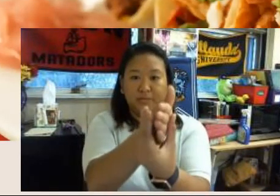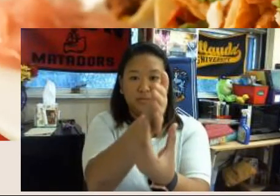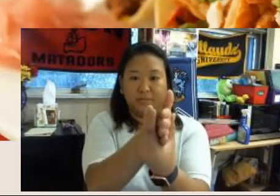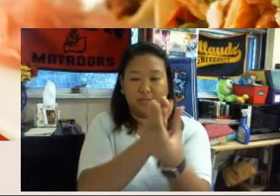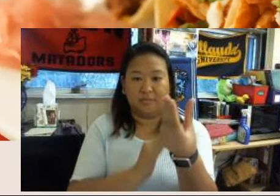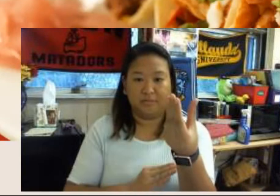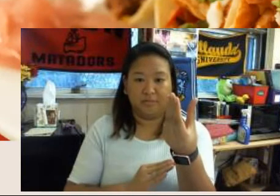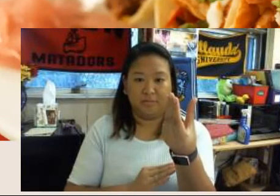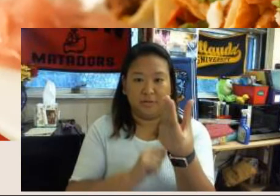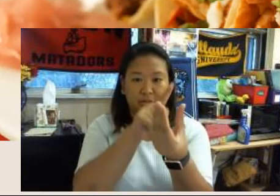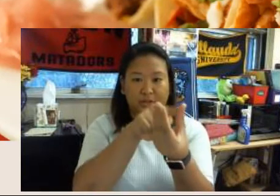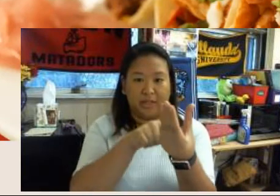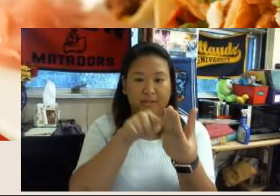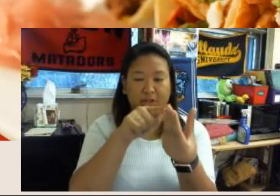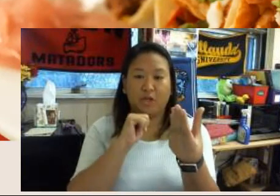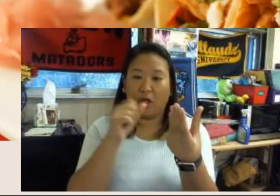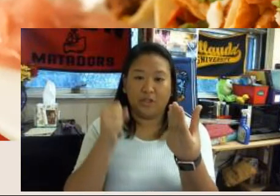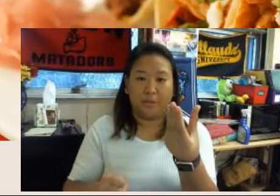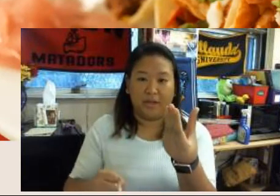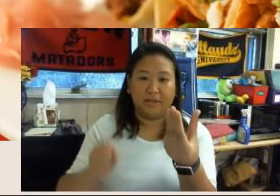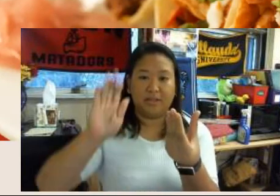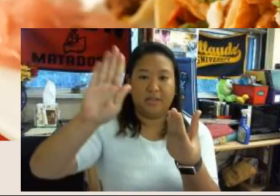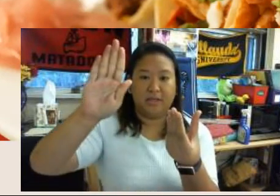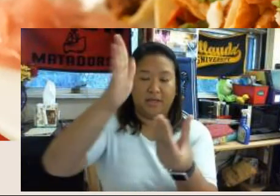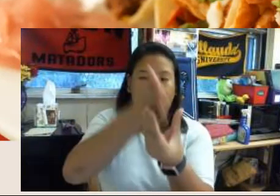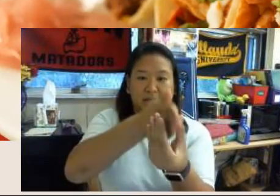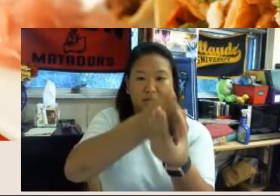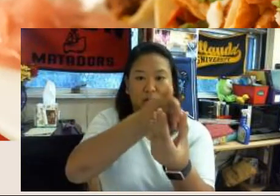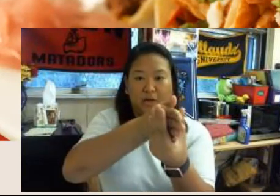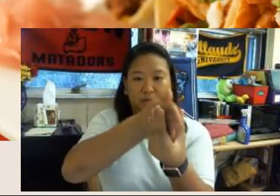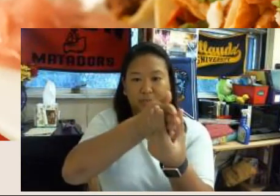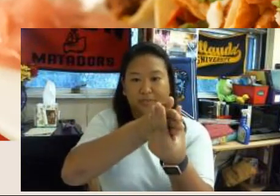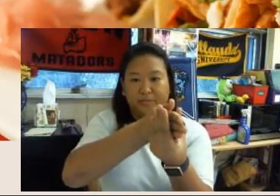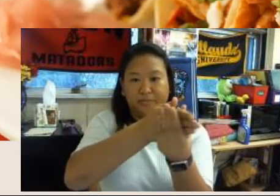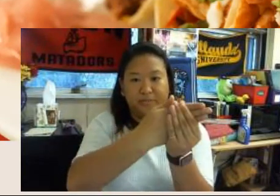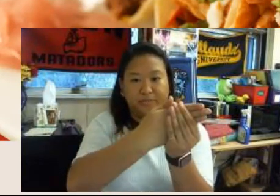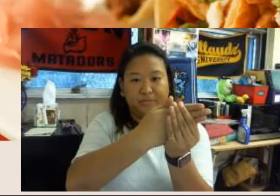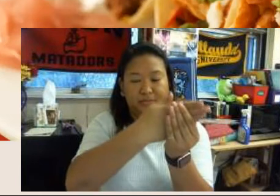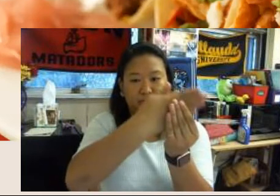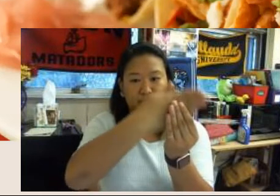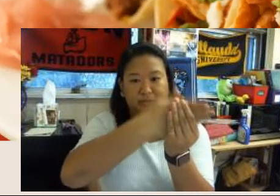Taco. Your shell is your non-dominant. Taco.